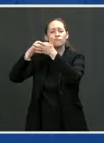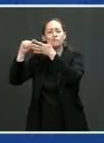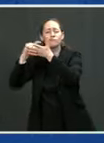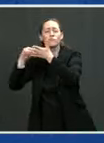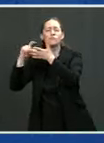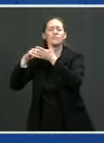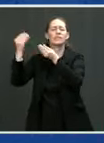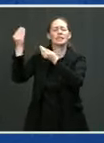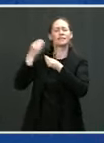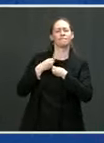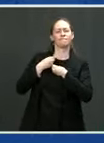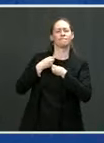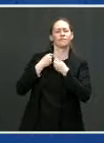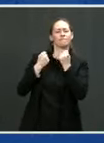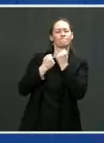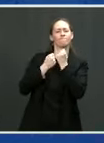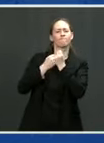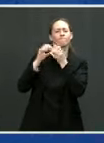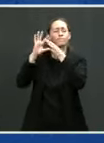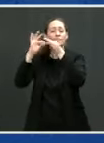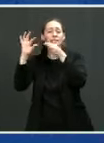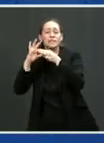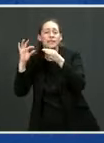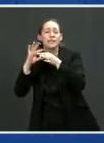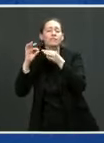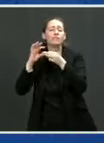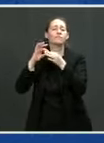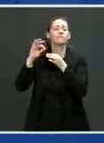offered, and the prayers lifted in Billy's honor.